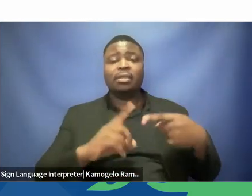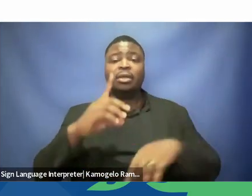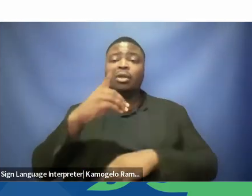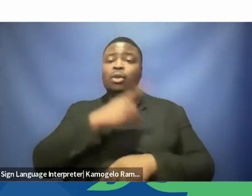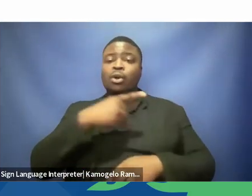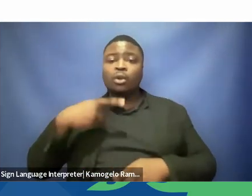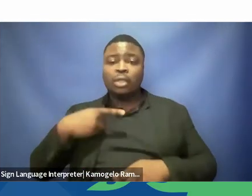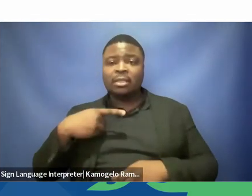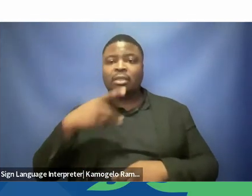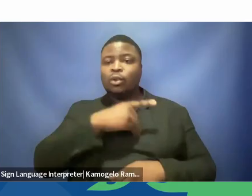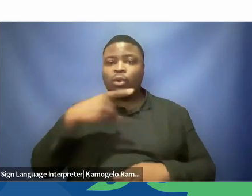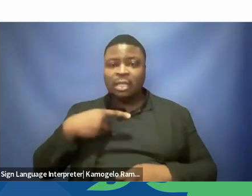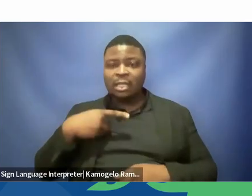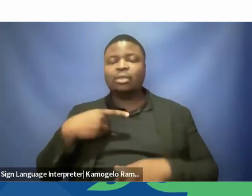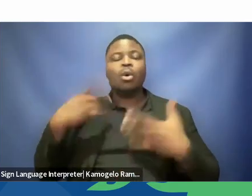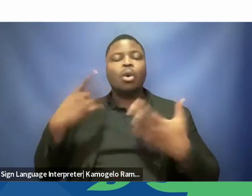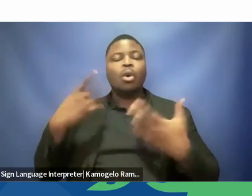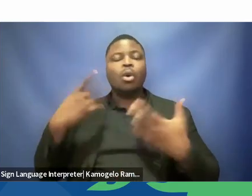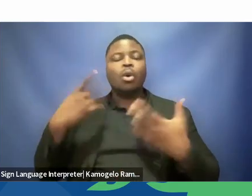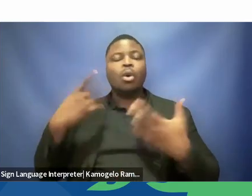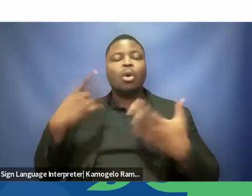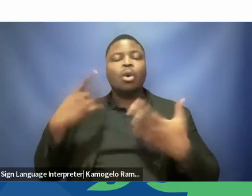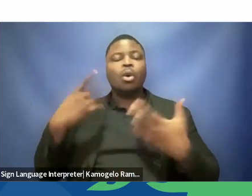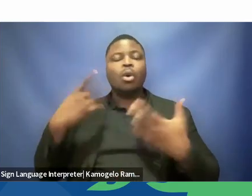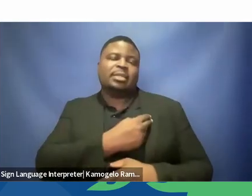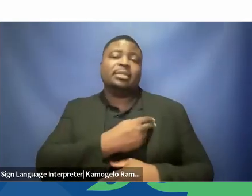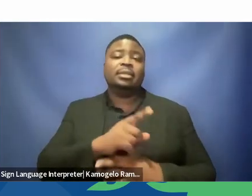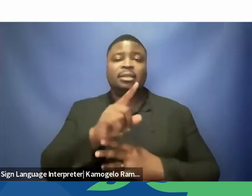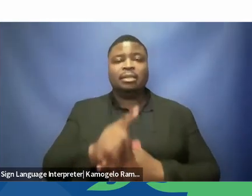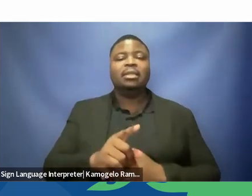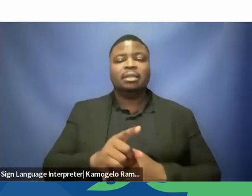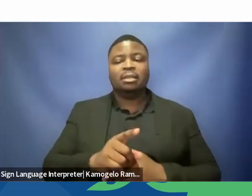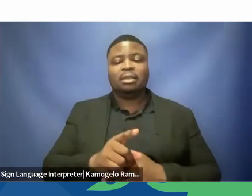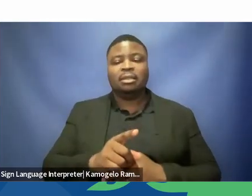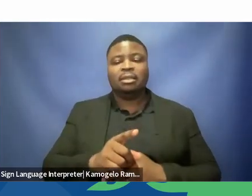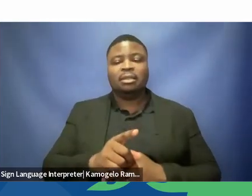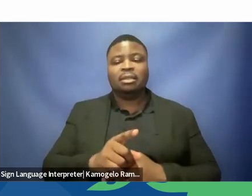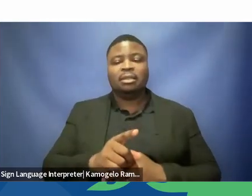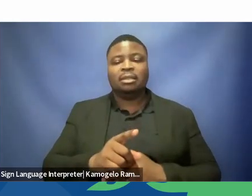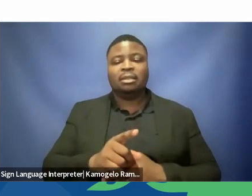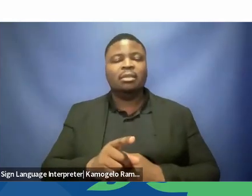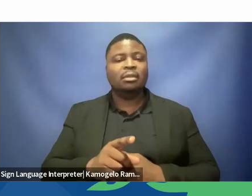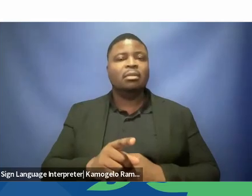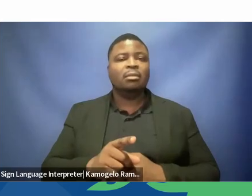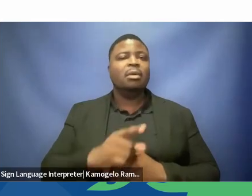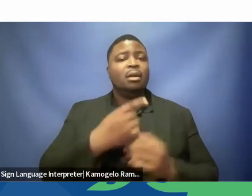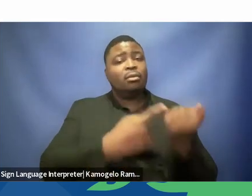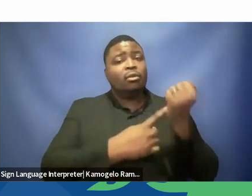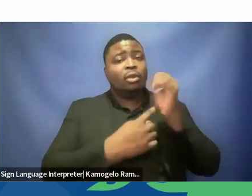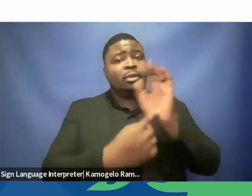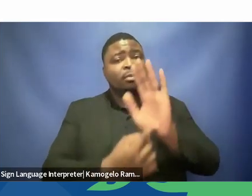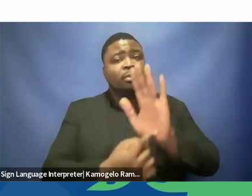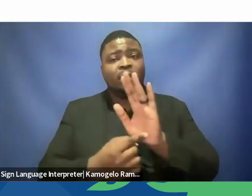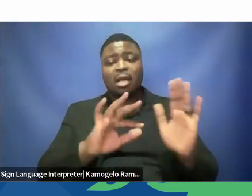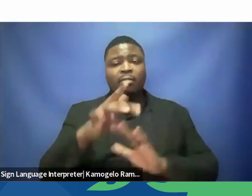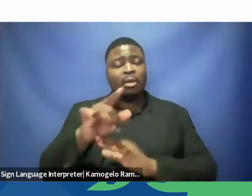in the medical field. When dealing with a chemsex patient is very different to dealing with any other